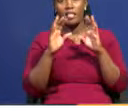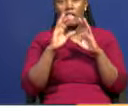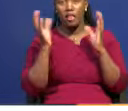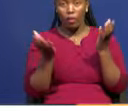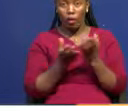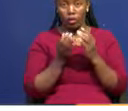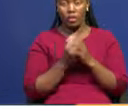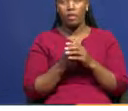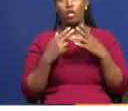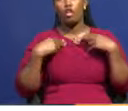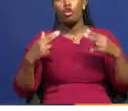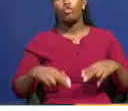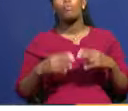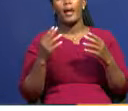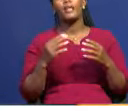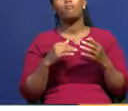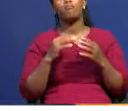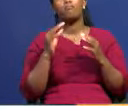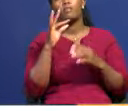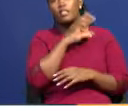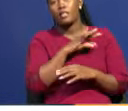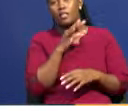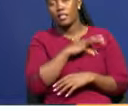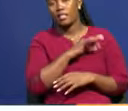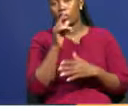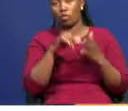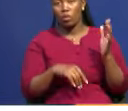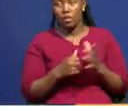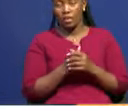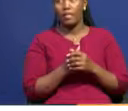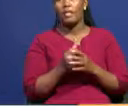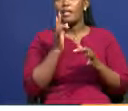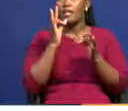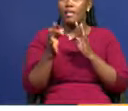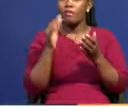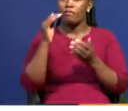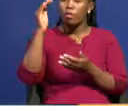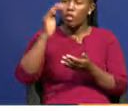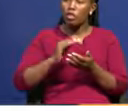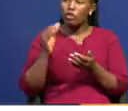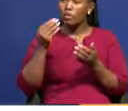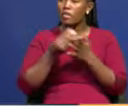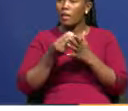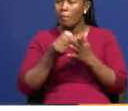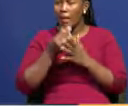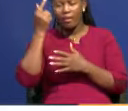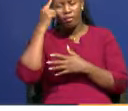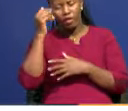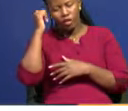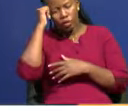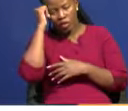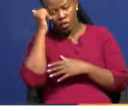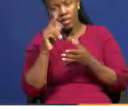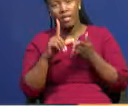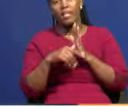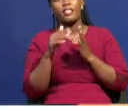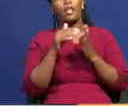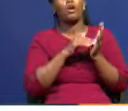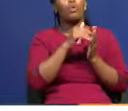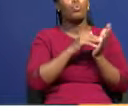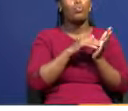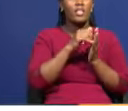education. Mm-hmm. When you reduce the budget for education, and then you are weakening the economy.